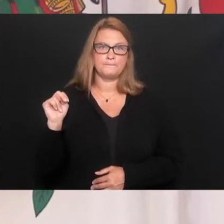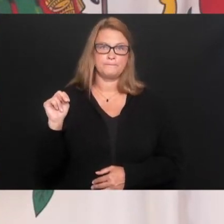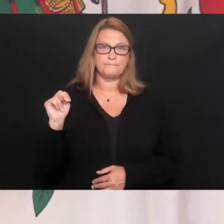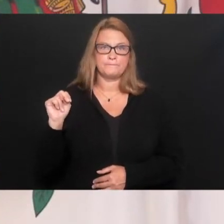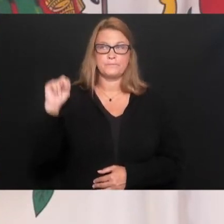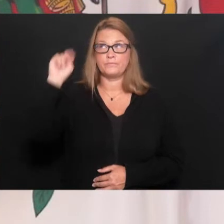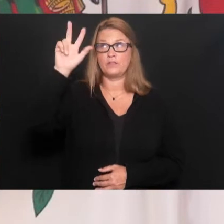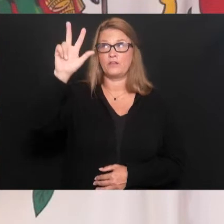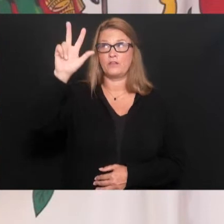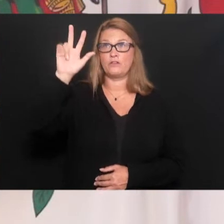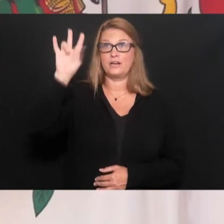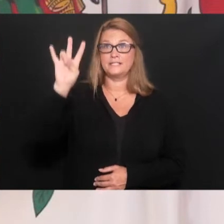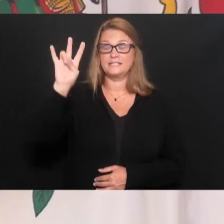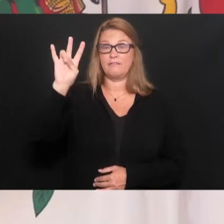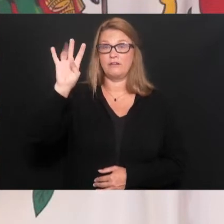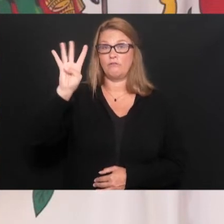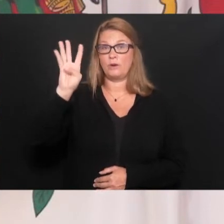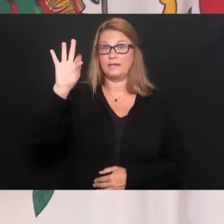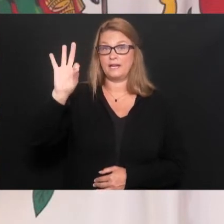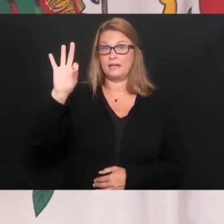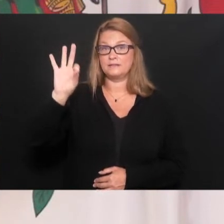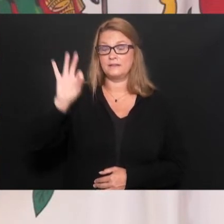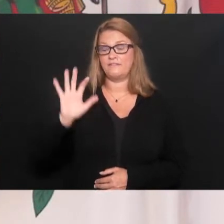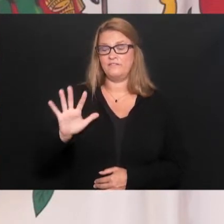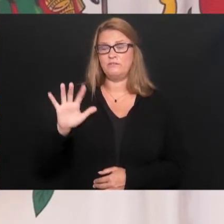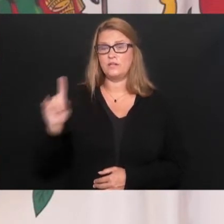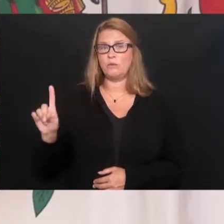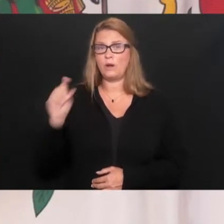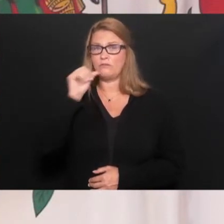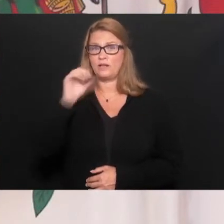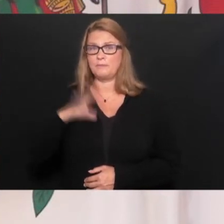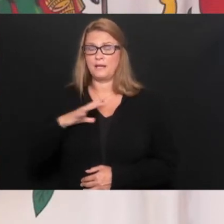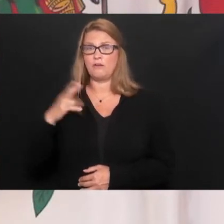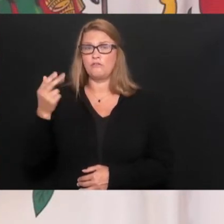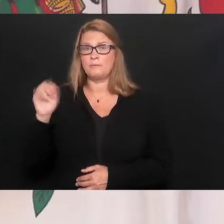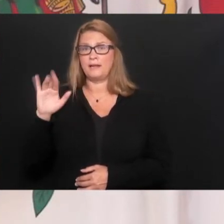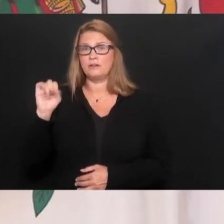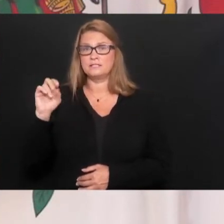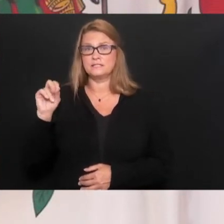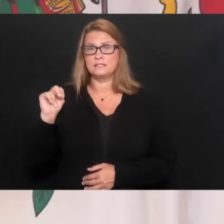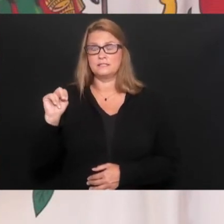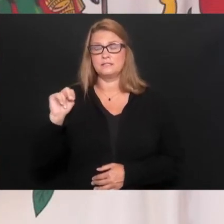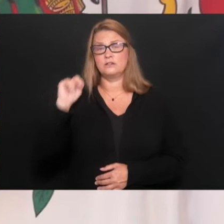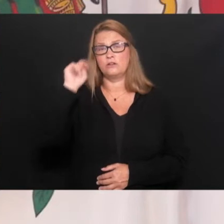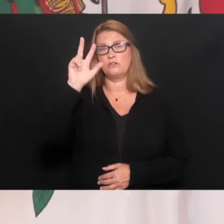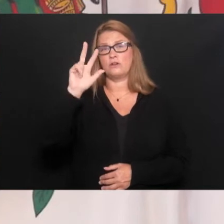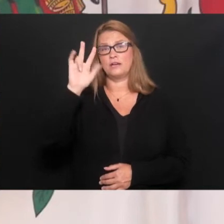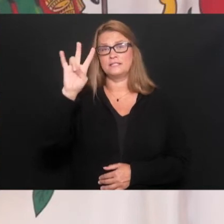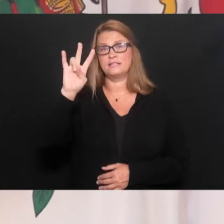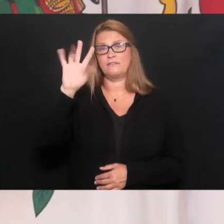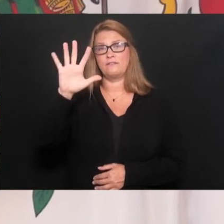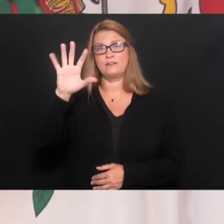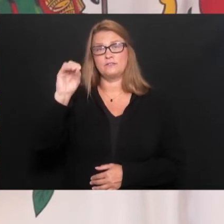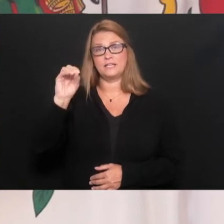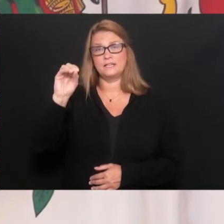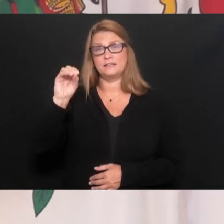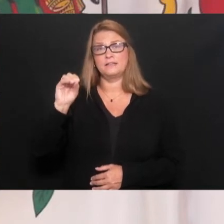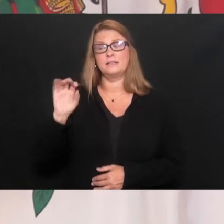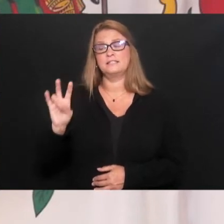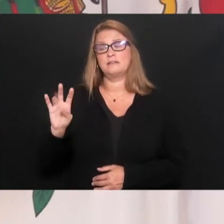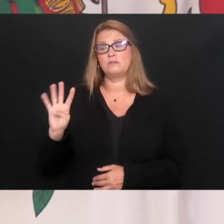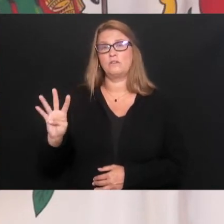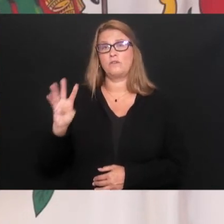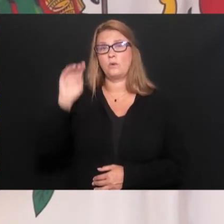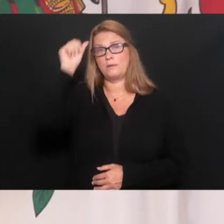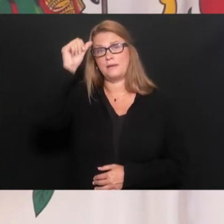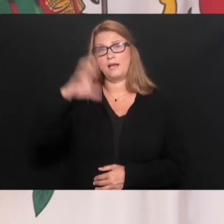The 3,749th death, a 51-year-old female from Harrison County. The 3,750th death, a 74-year-old